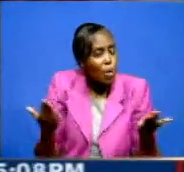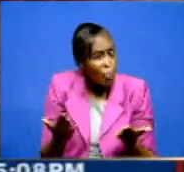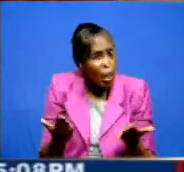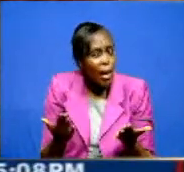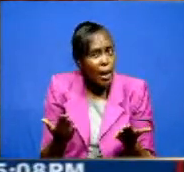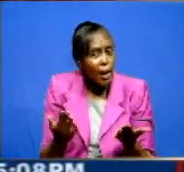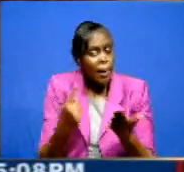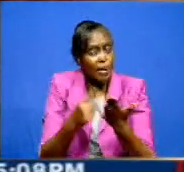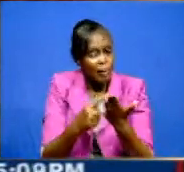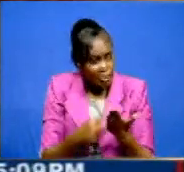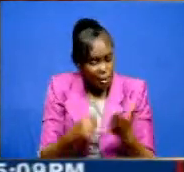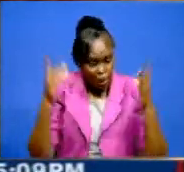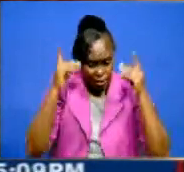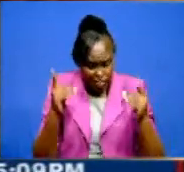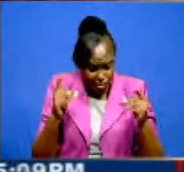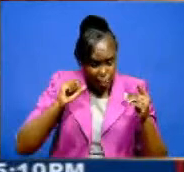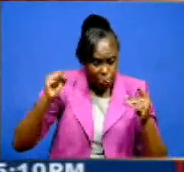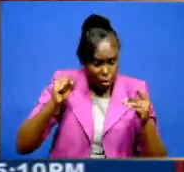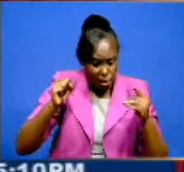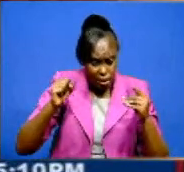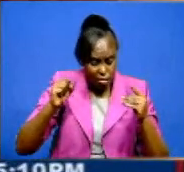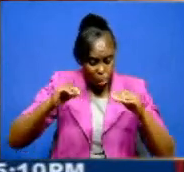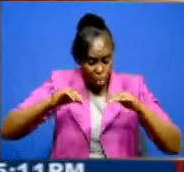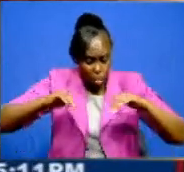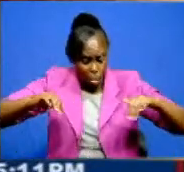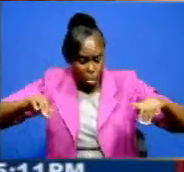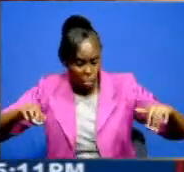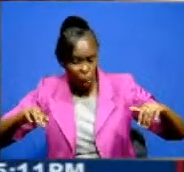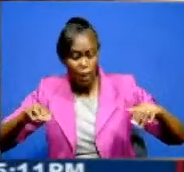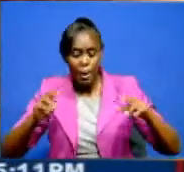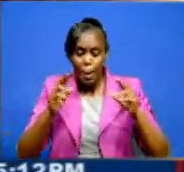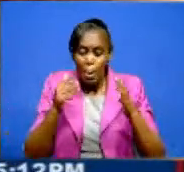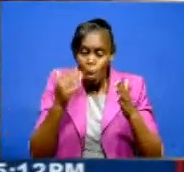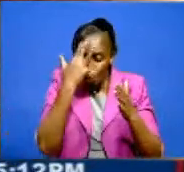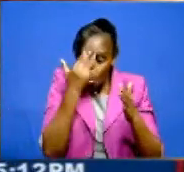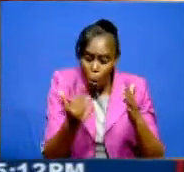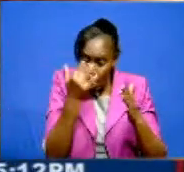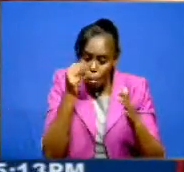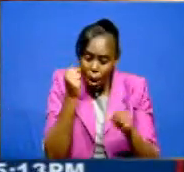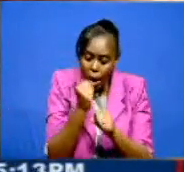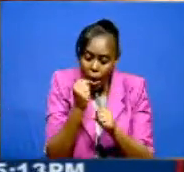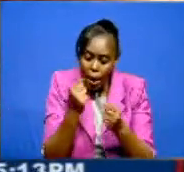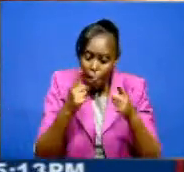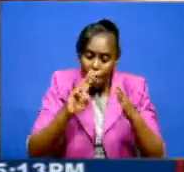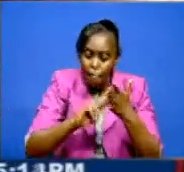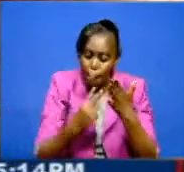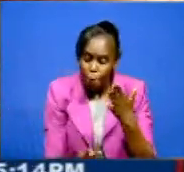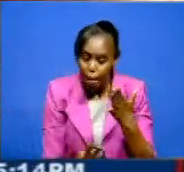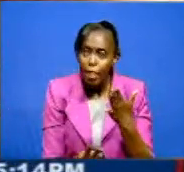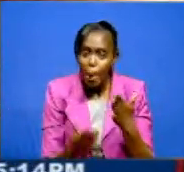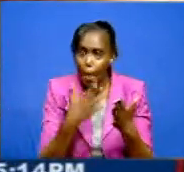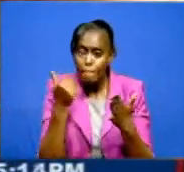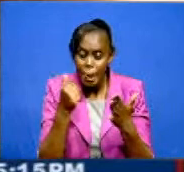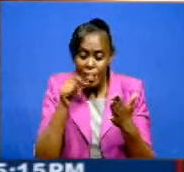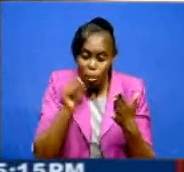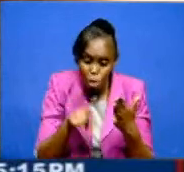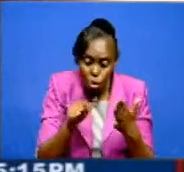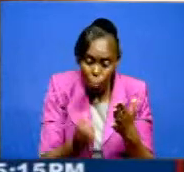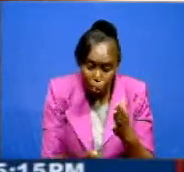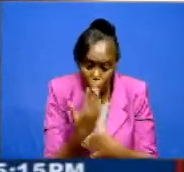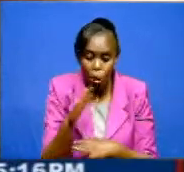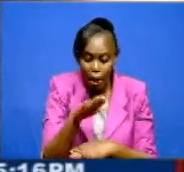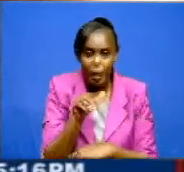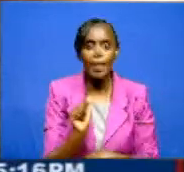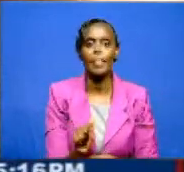when we decide, let's put the politics aside, let's address the real issue. Why is it not doing well? Is that the best crop to be grown in that